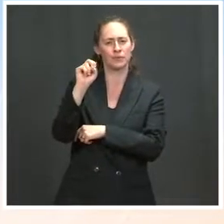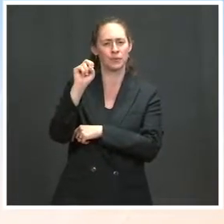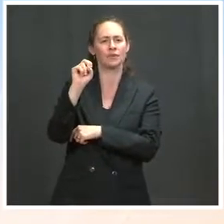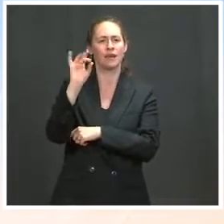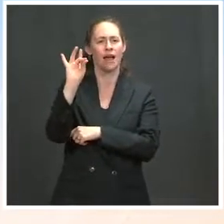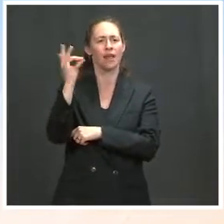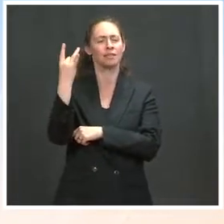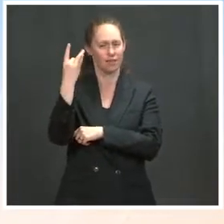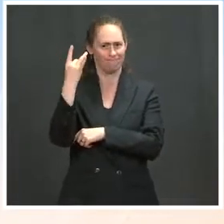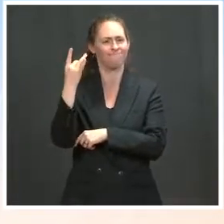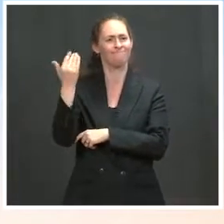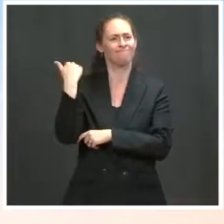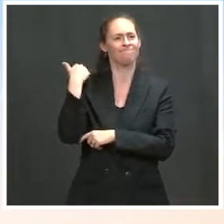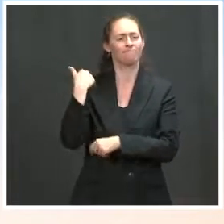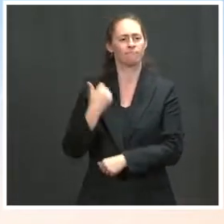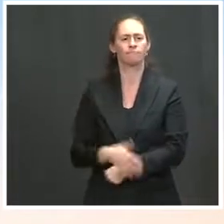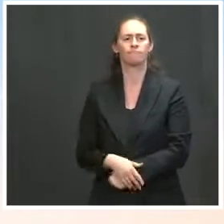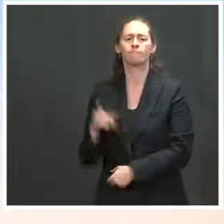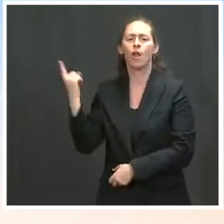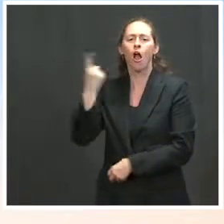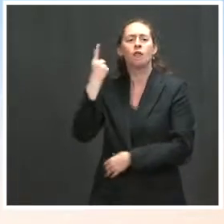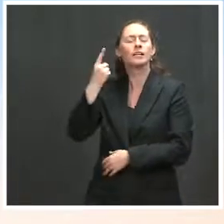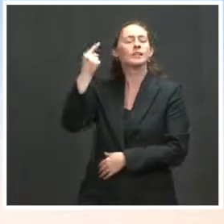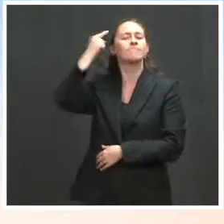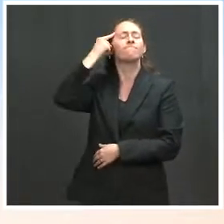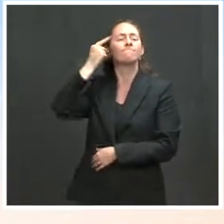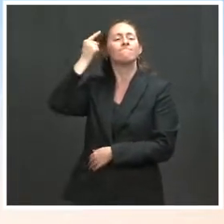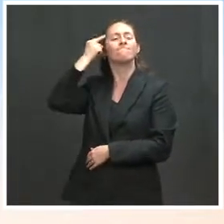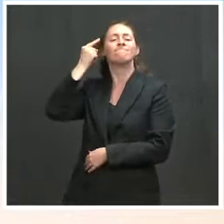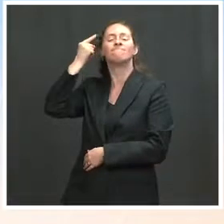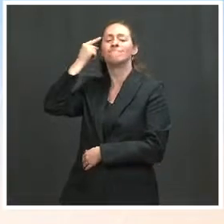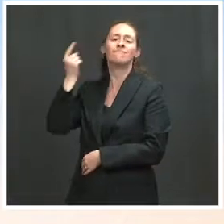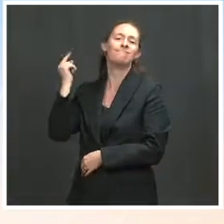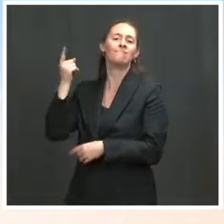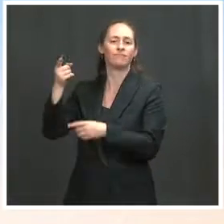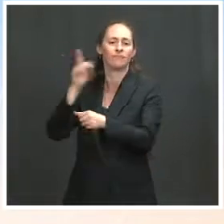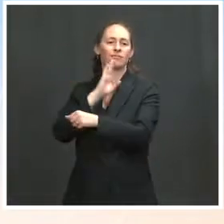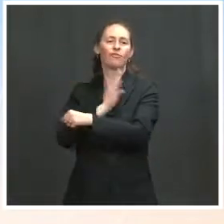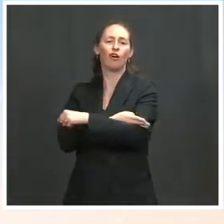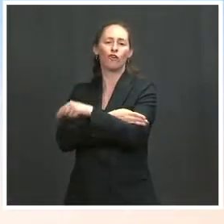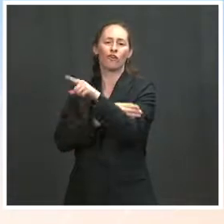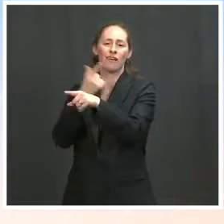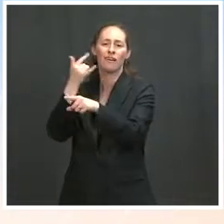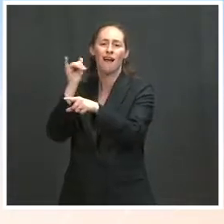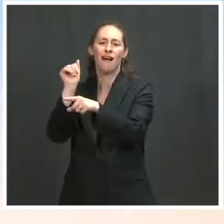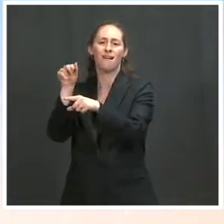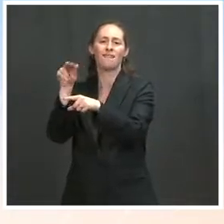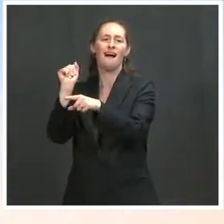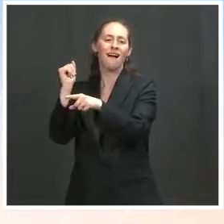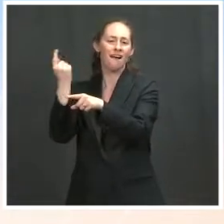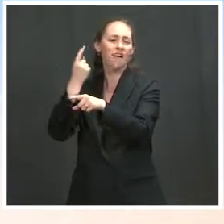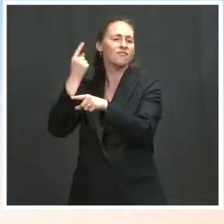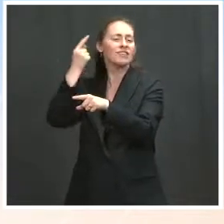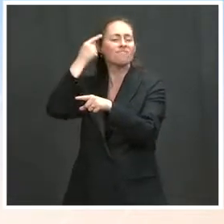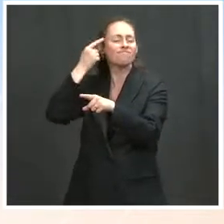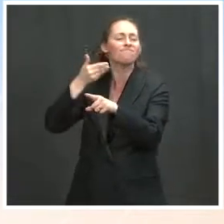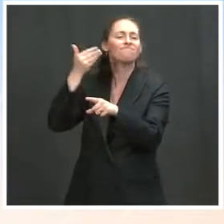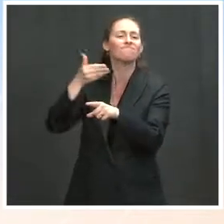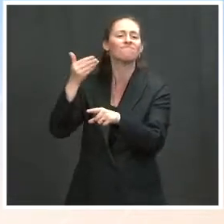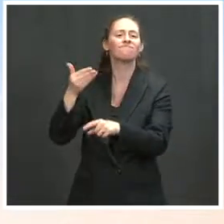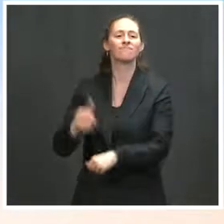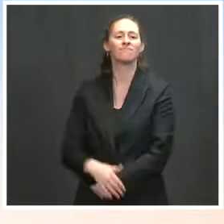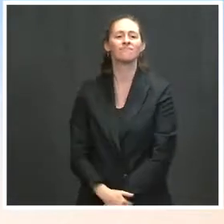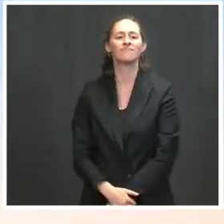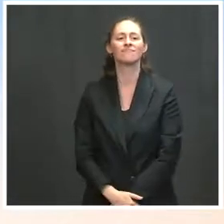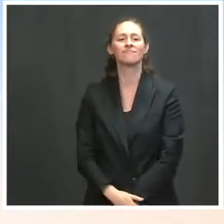heart ever since. And, he has talked about her famously saying that her father changed the world. And the president has